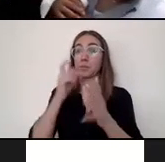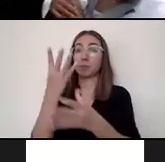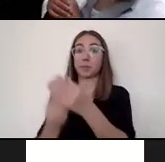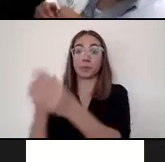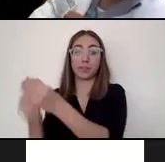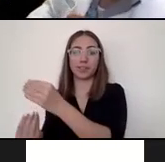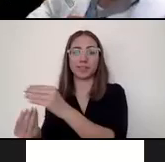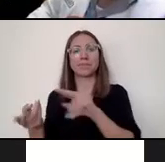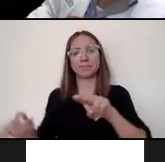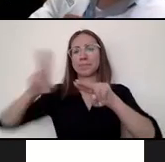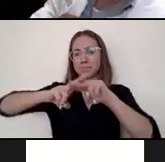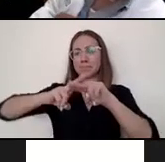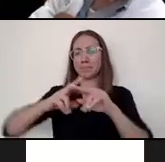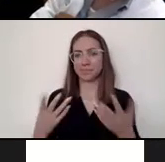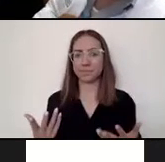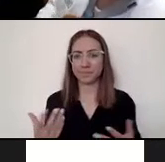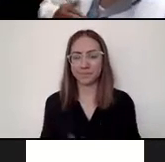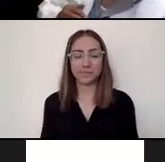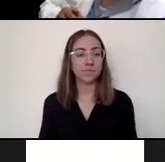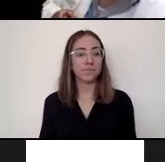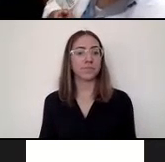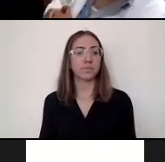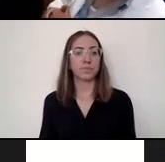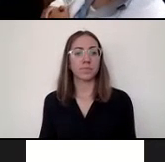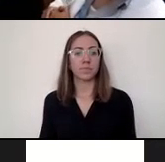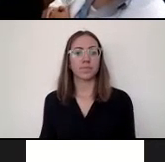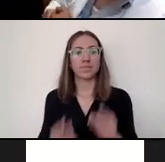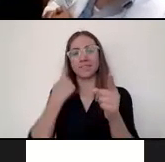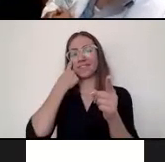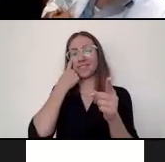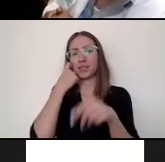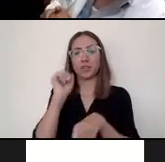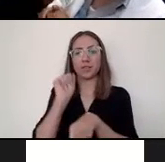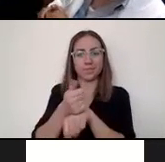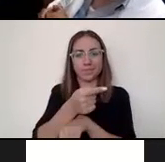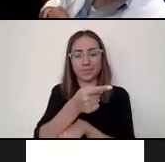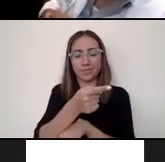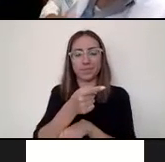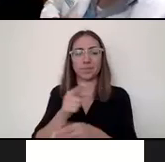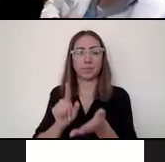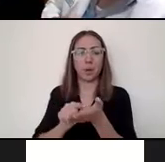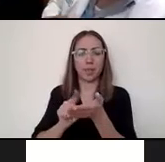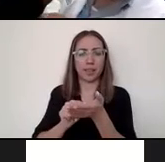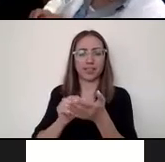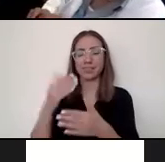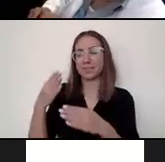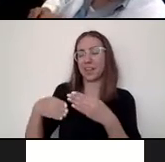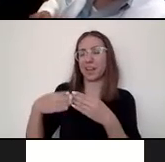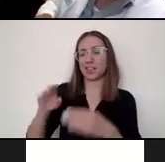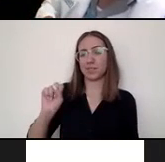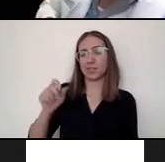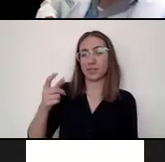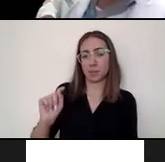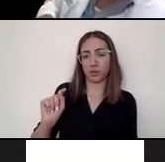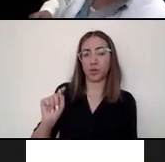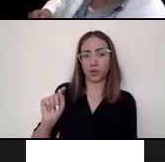adopt mask mandates. And this was one that was just published not too long ago, at the end of September. This one's looking